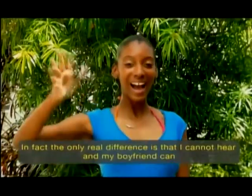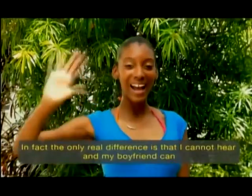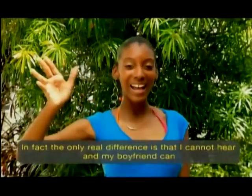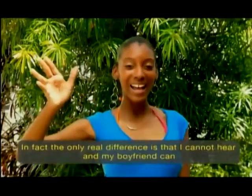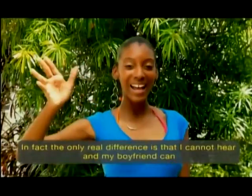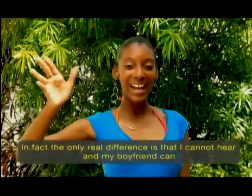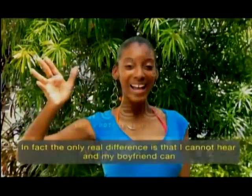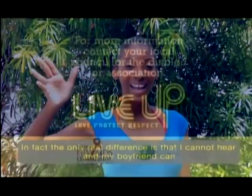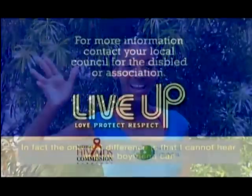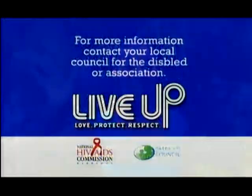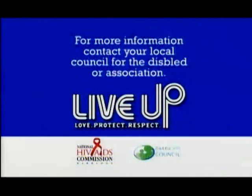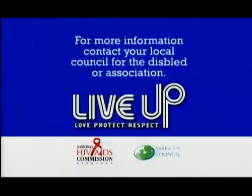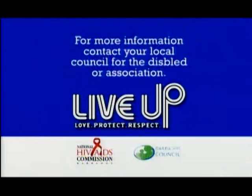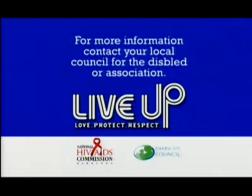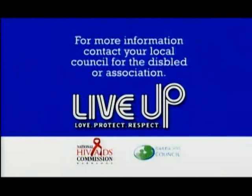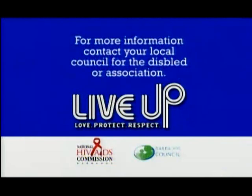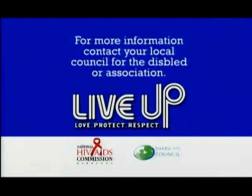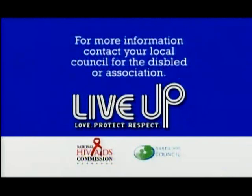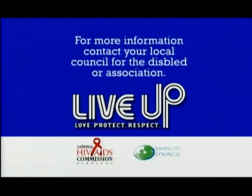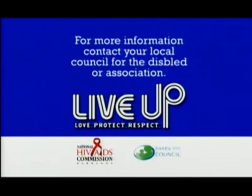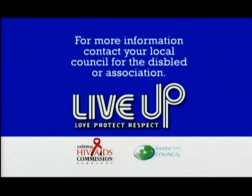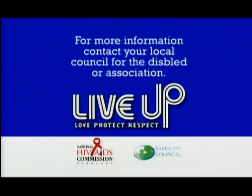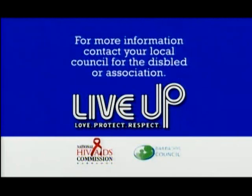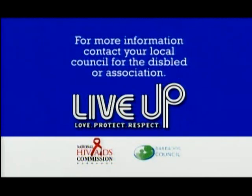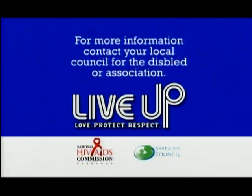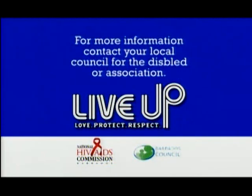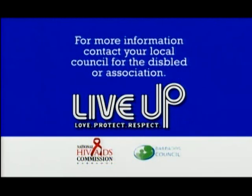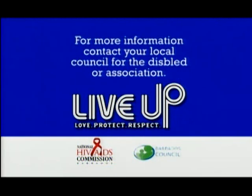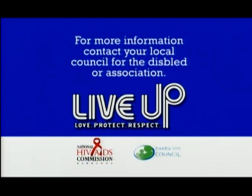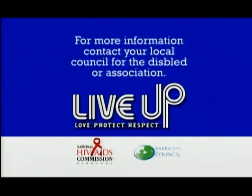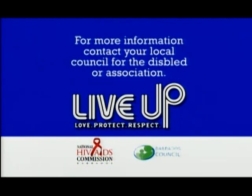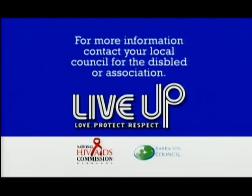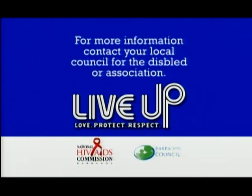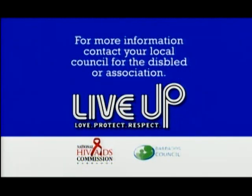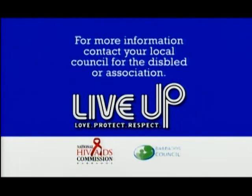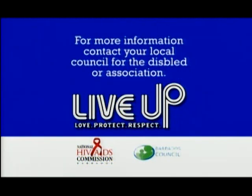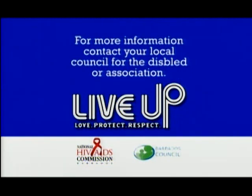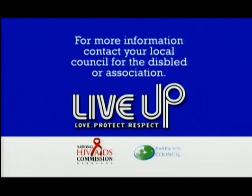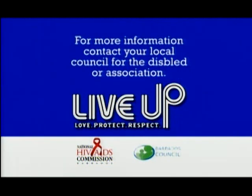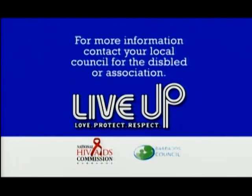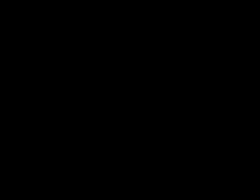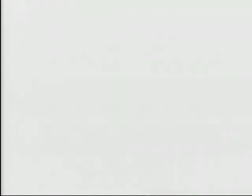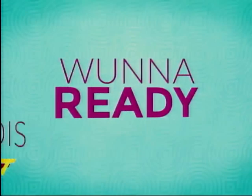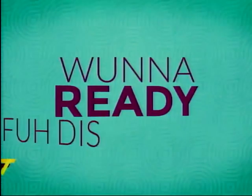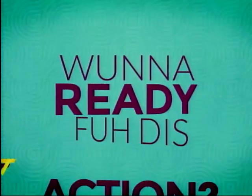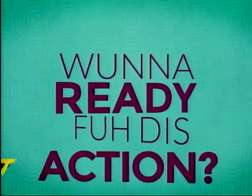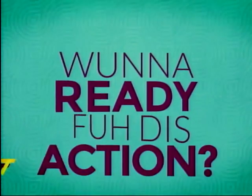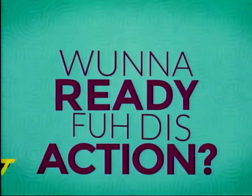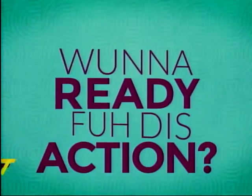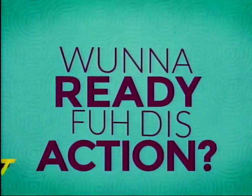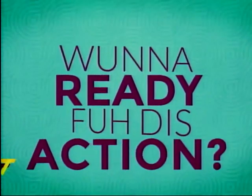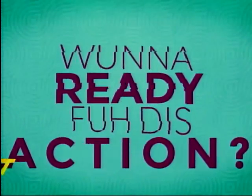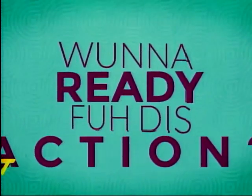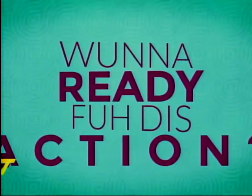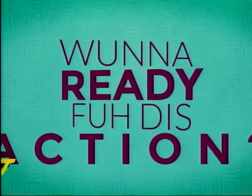Live Up. For more information, contact your local council for the disabled or association.